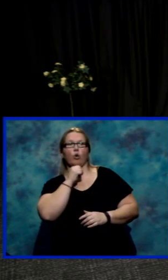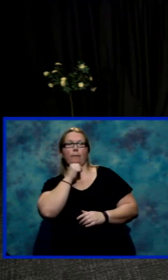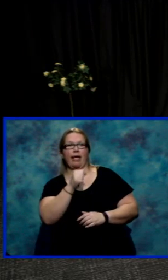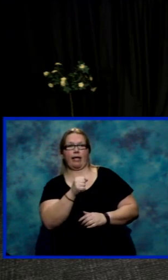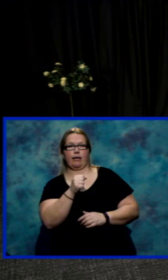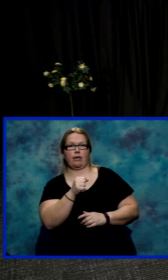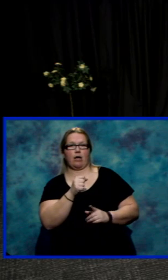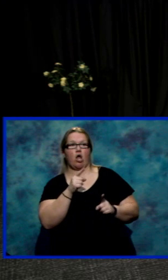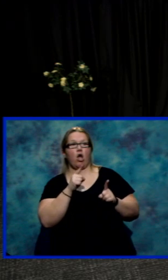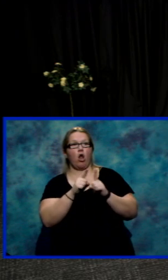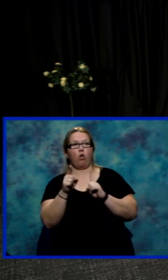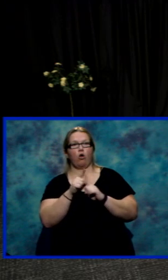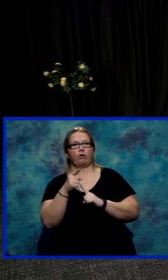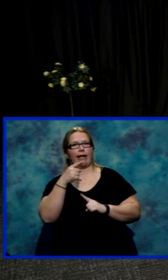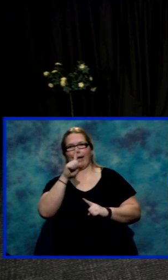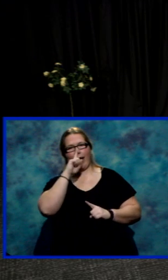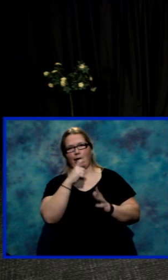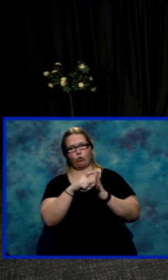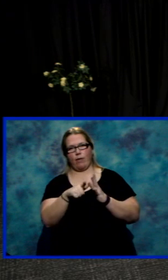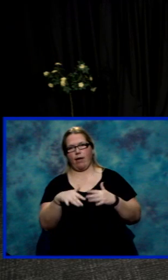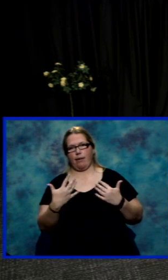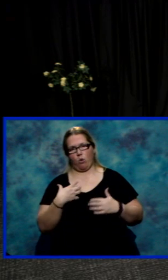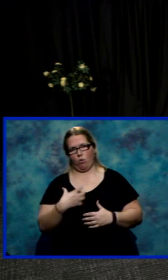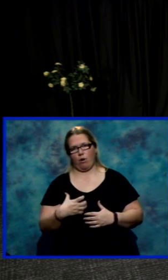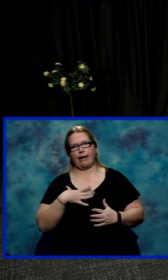learned that he could not do that anymore.